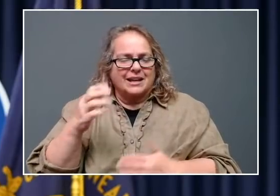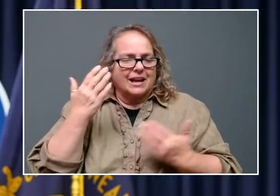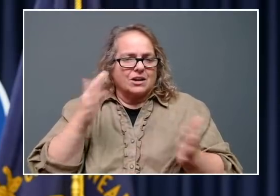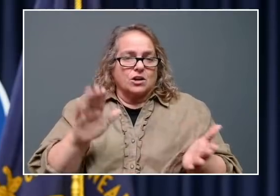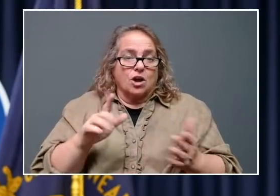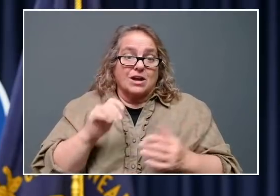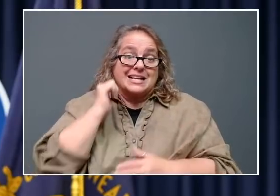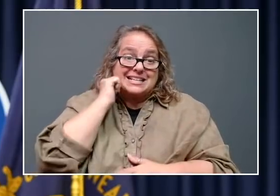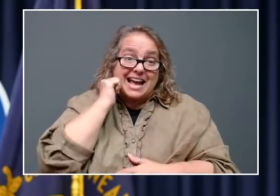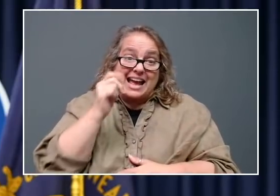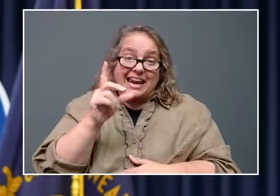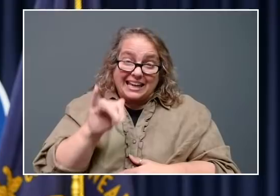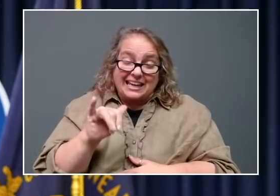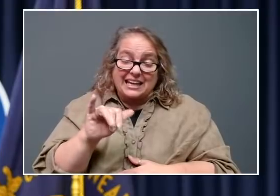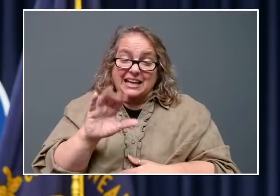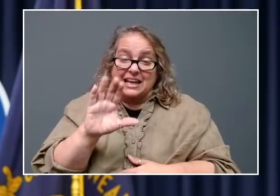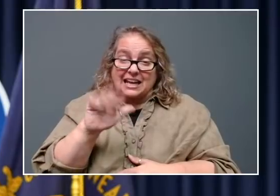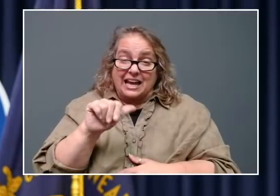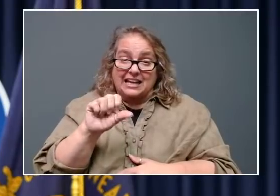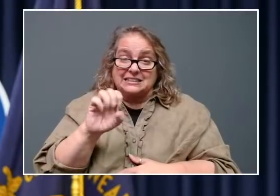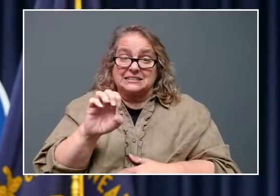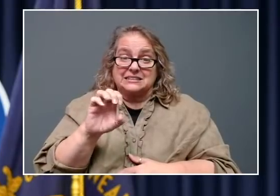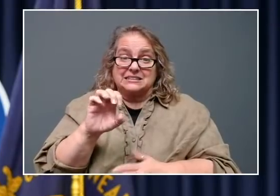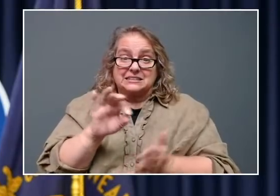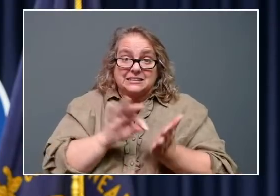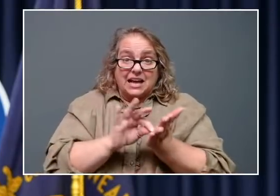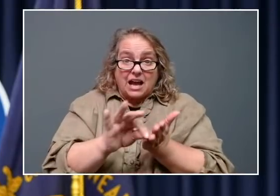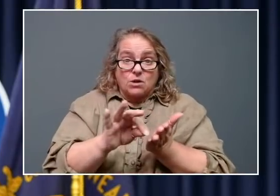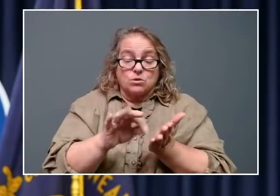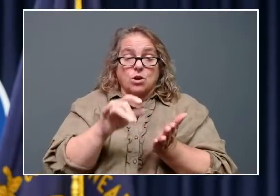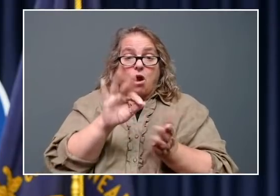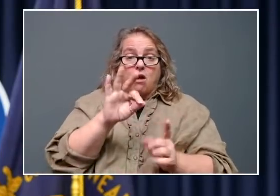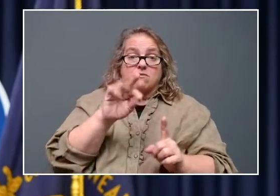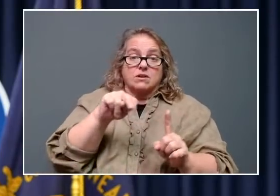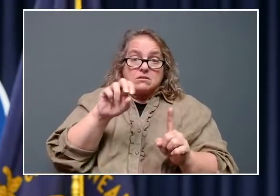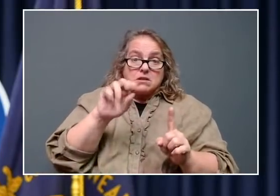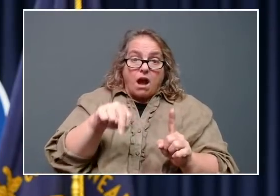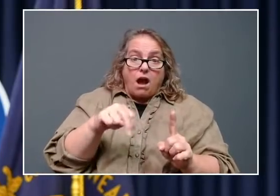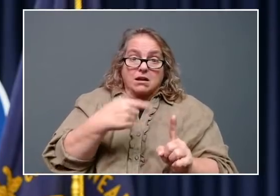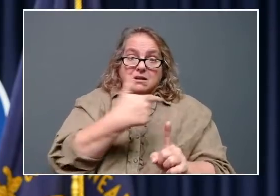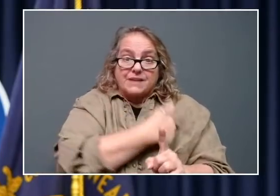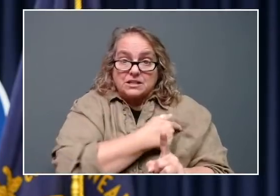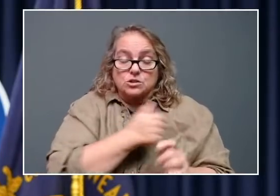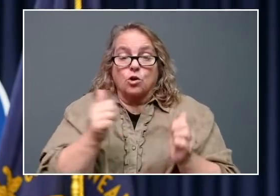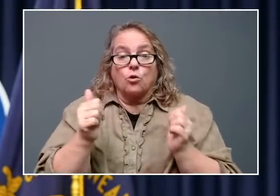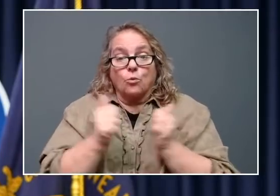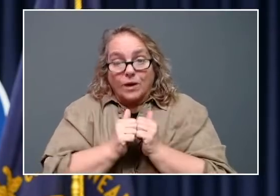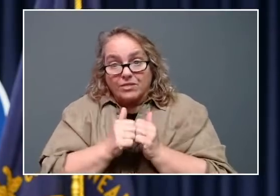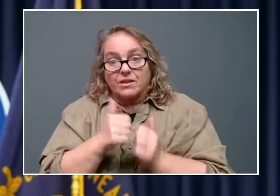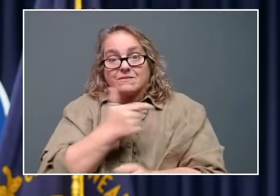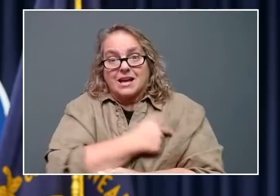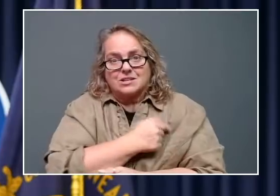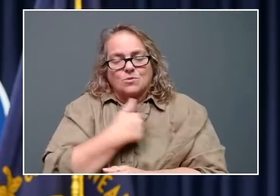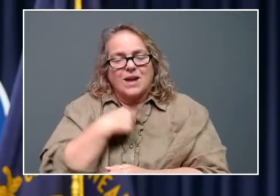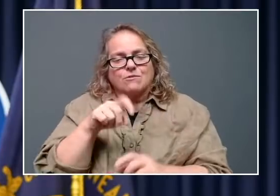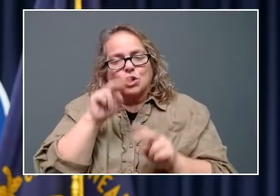case counts. I do have to look at the level of work on the number of people that